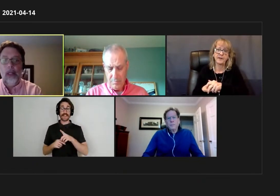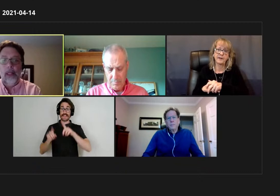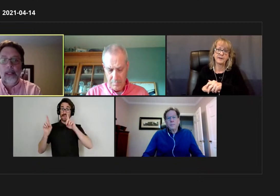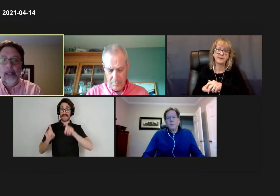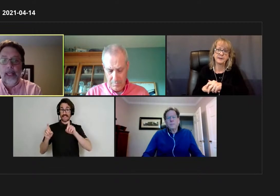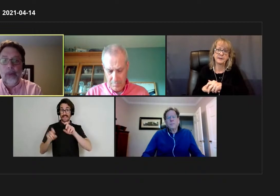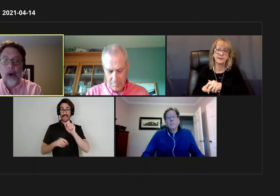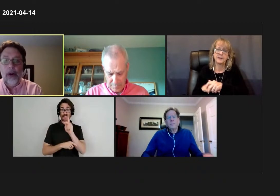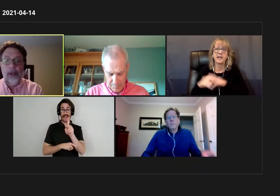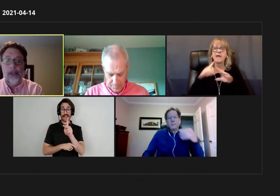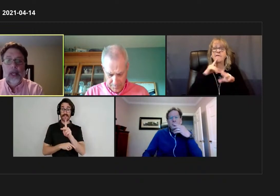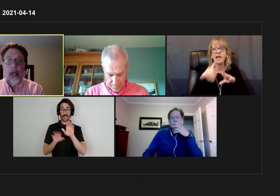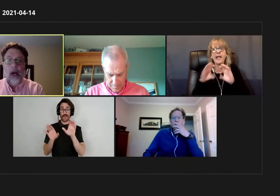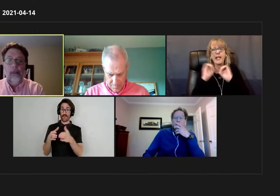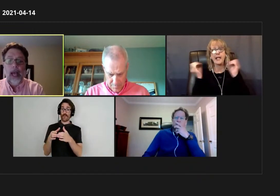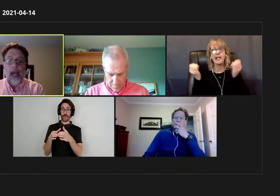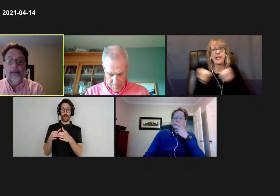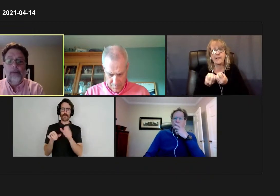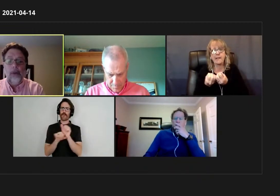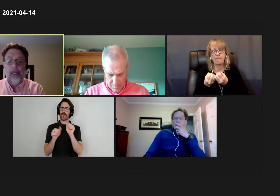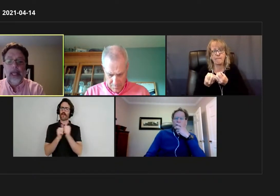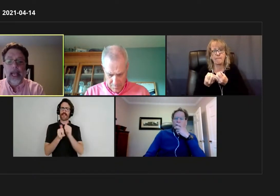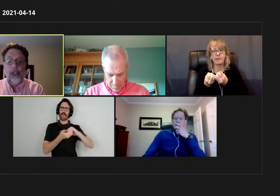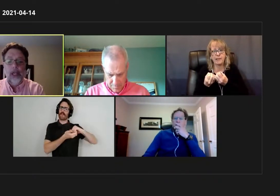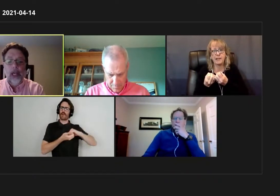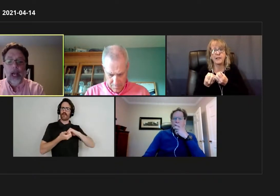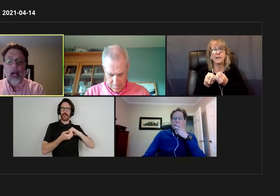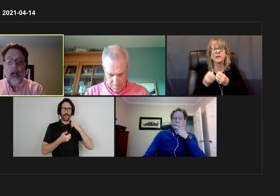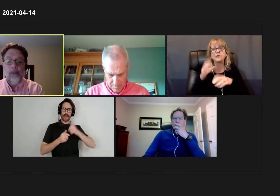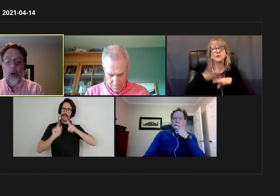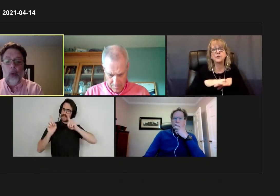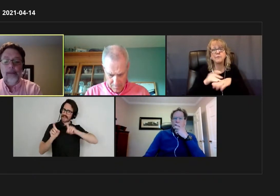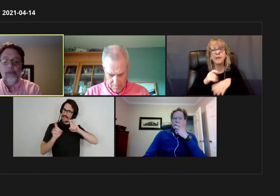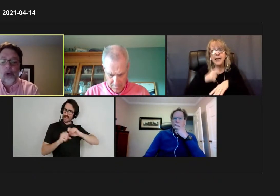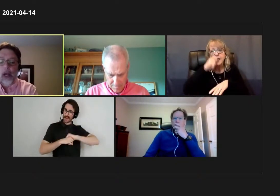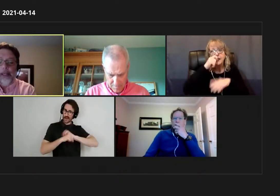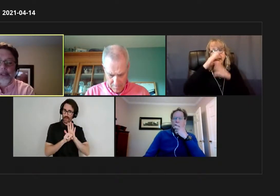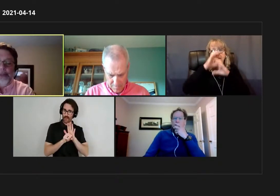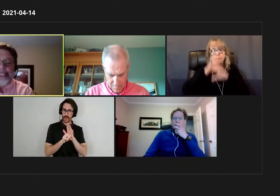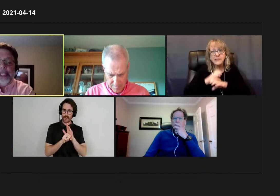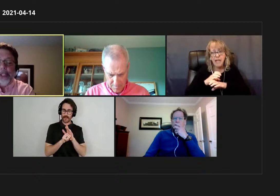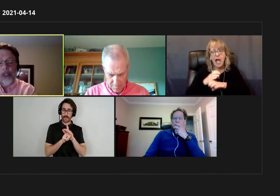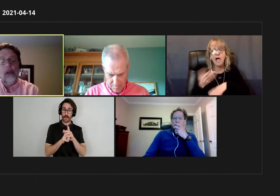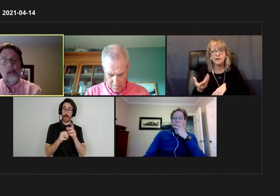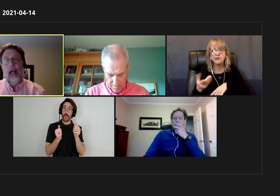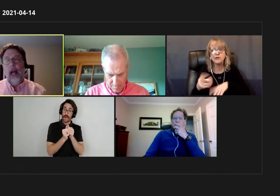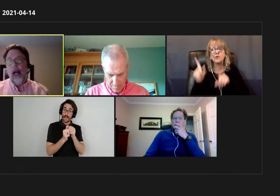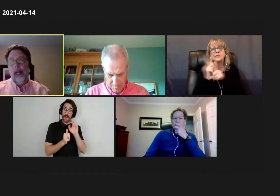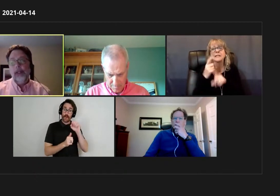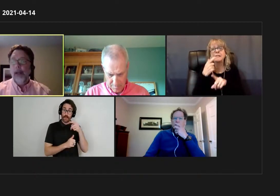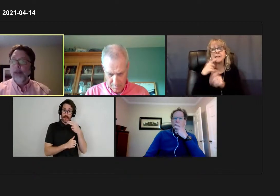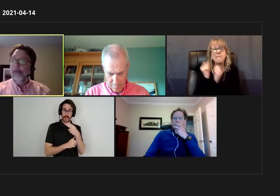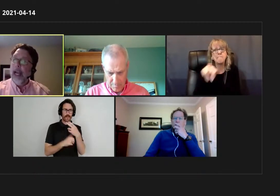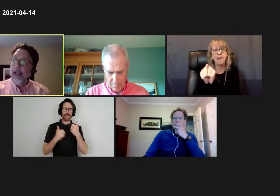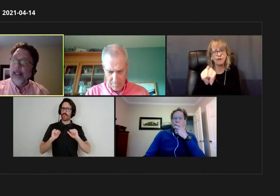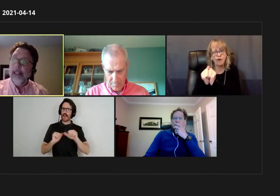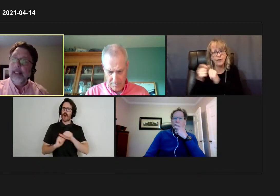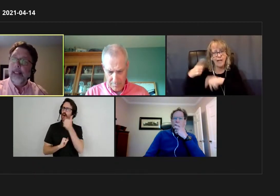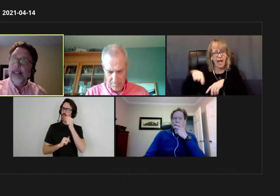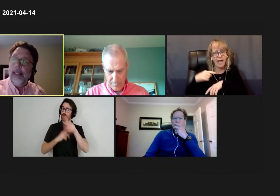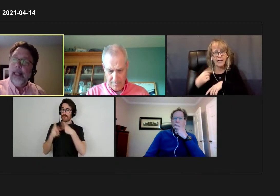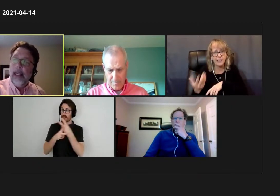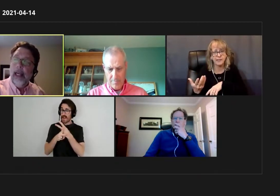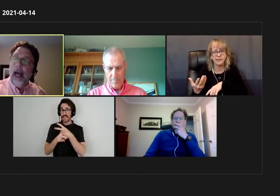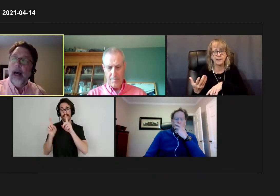with the testing partners on behalf of OPH, we've tried some additional types of testing